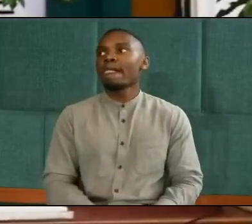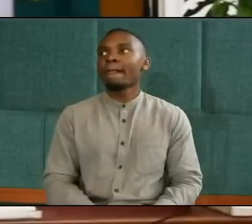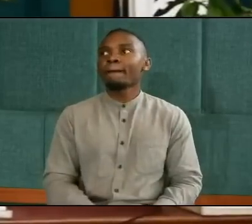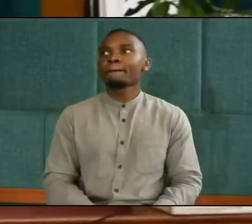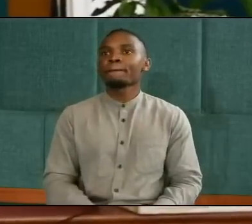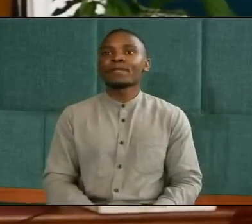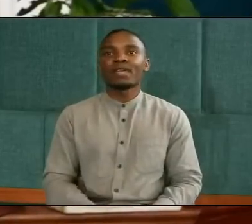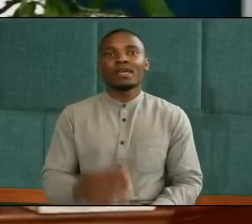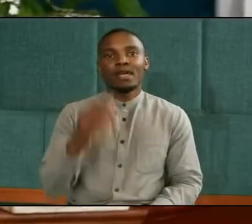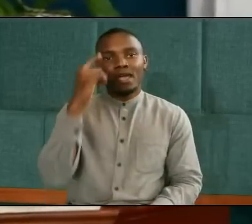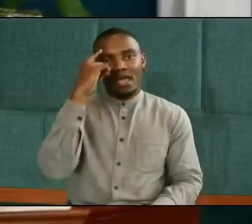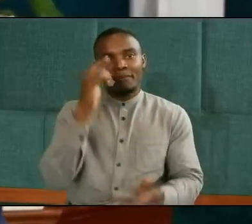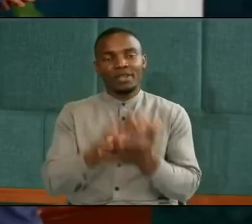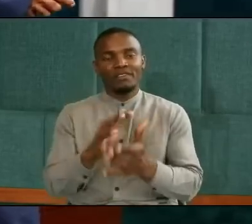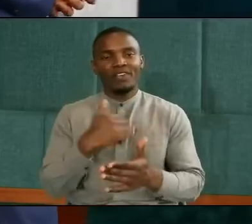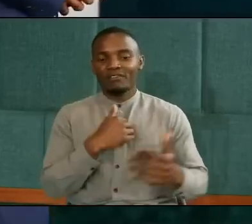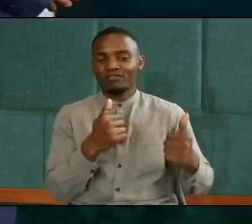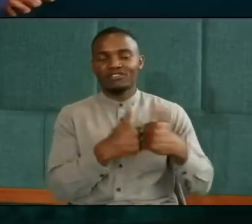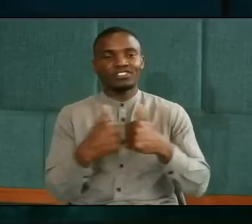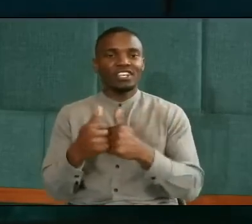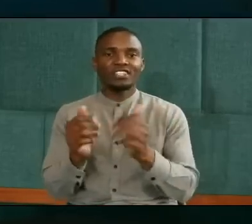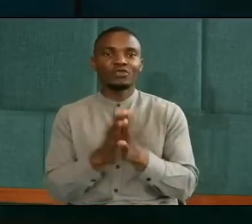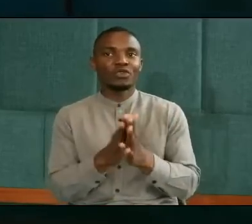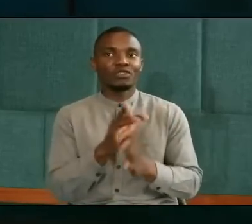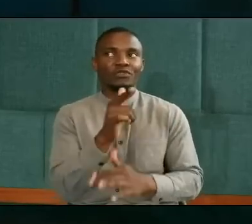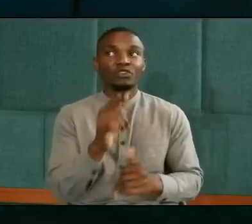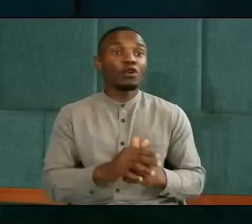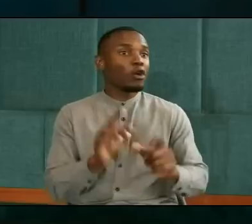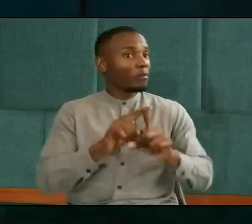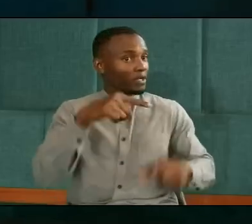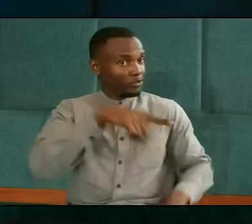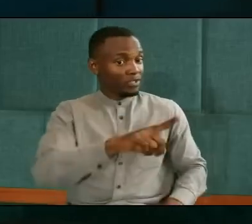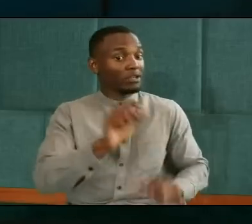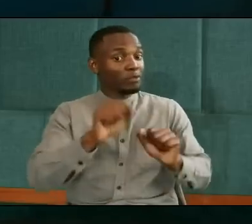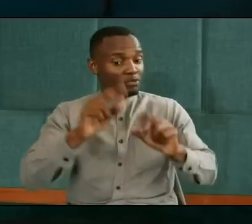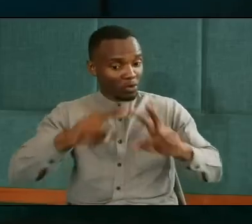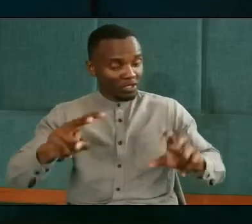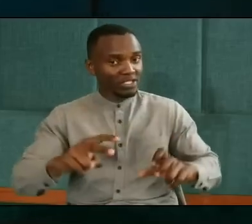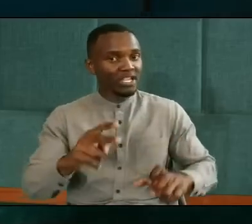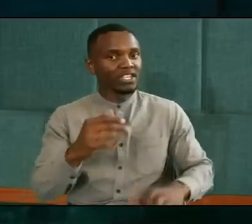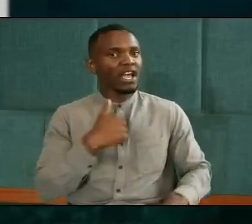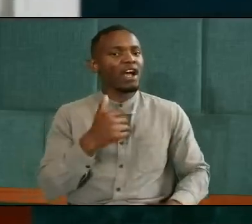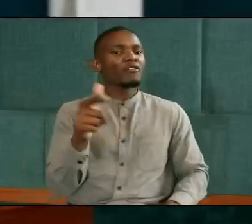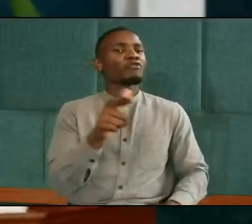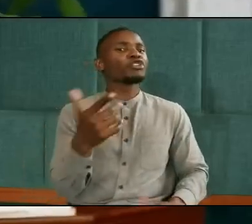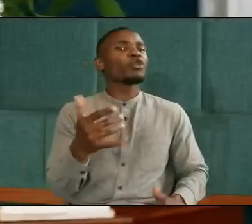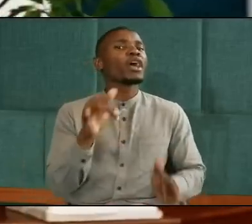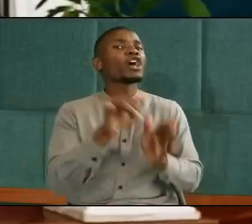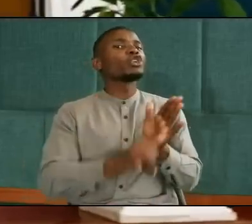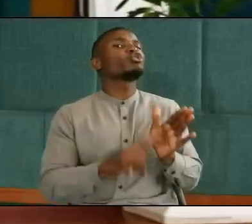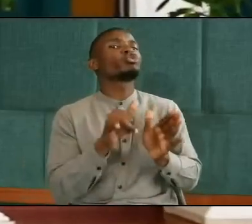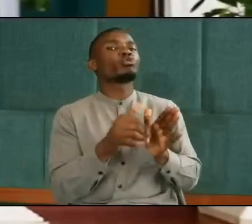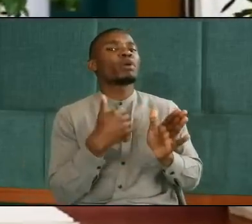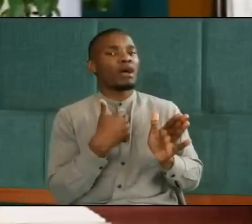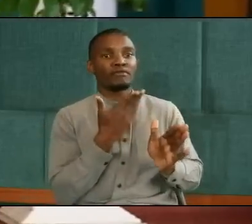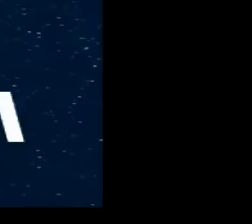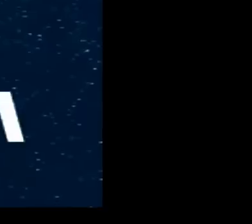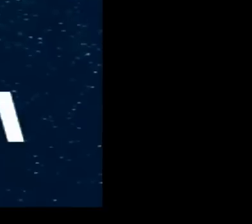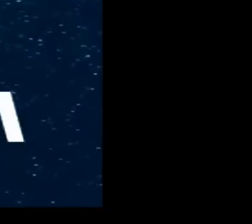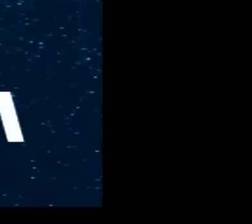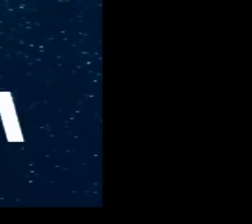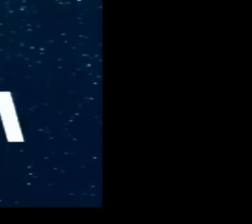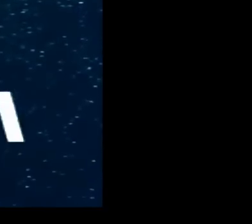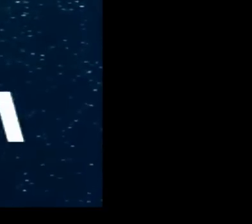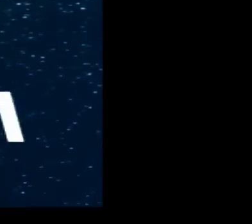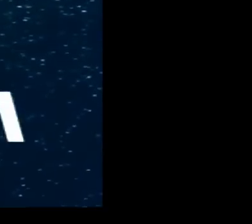Having some challenge with the audio. Anyway, you can always look it up. The video is on YouTube. So let's move on. Okay. So let me.